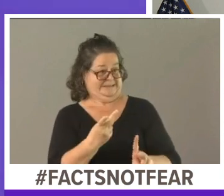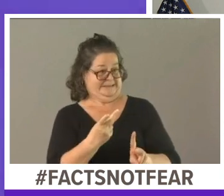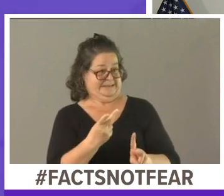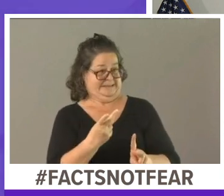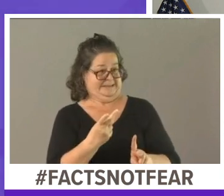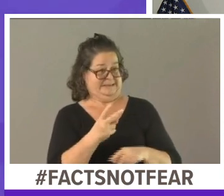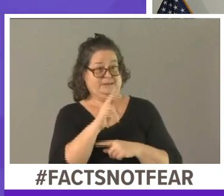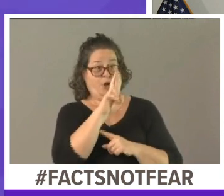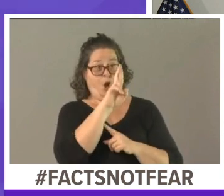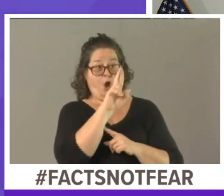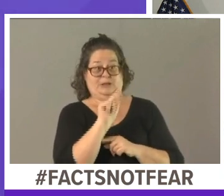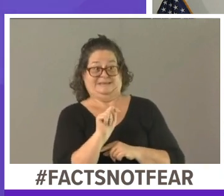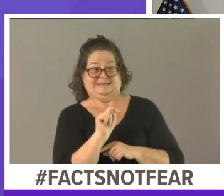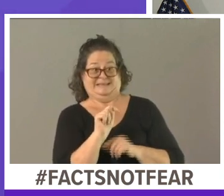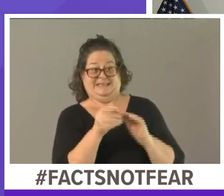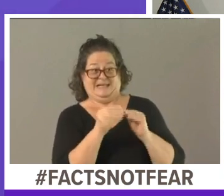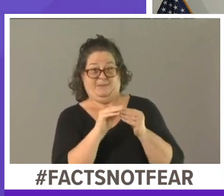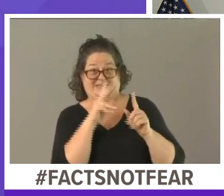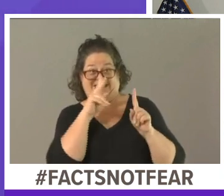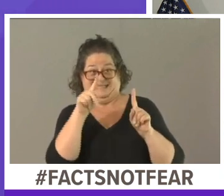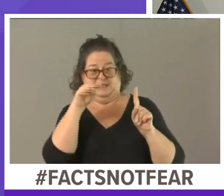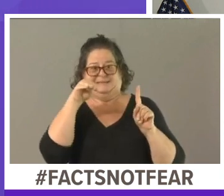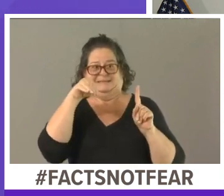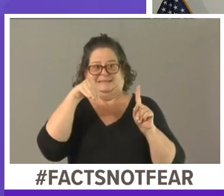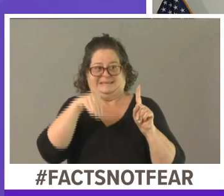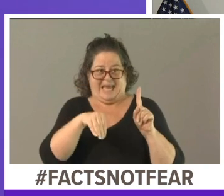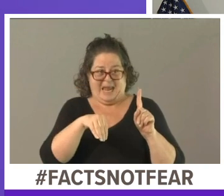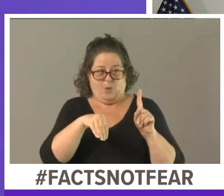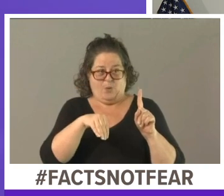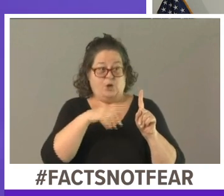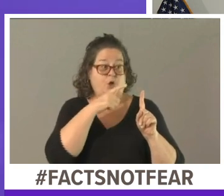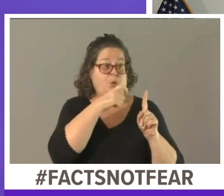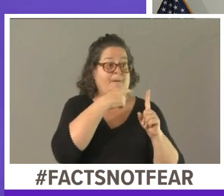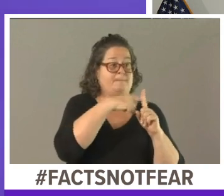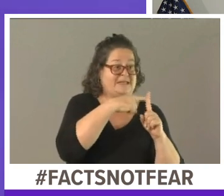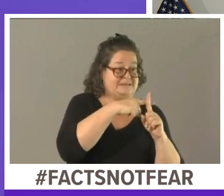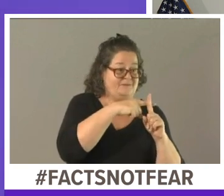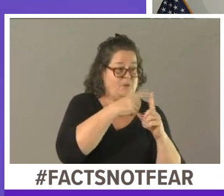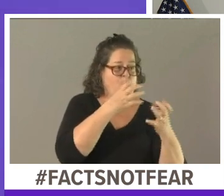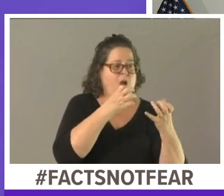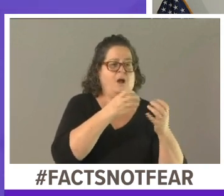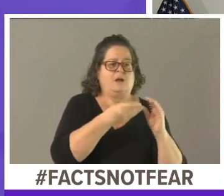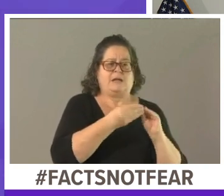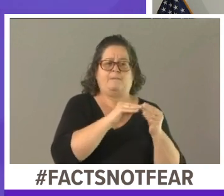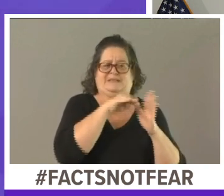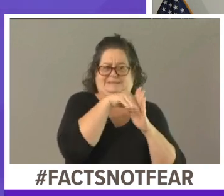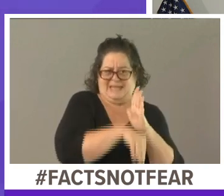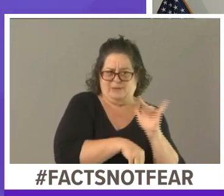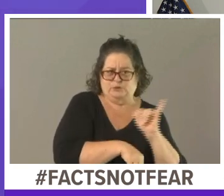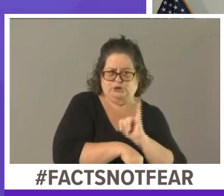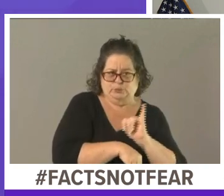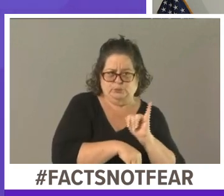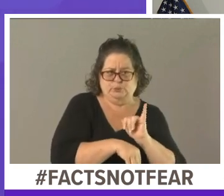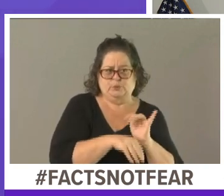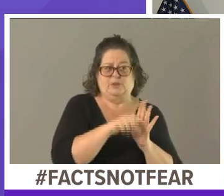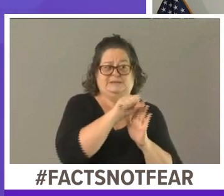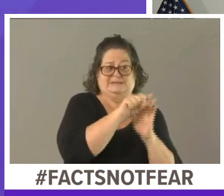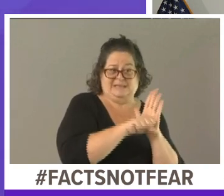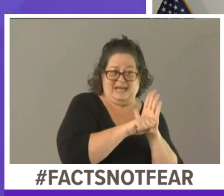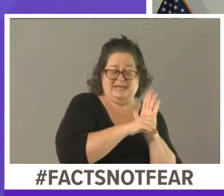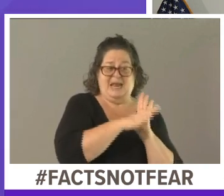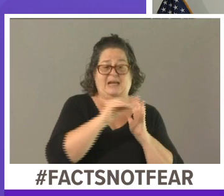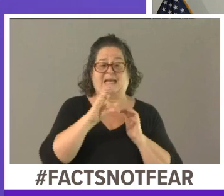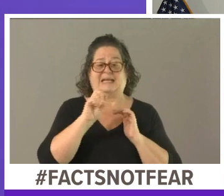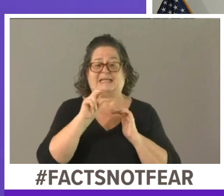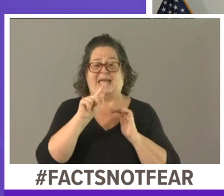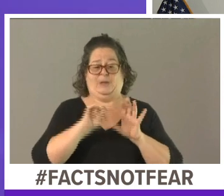rate coming down. That's both at the state and county level. And I think you could imagine, just from logic and common sense,